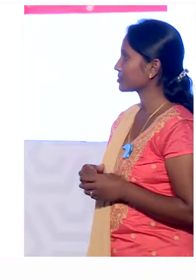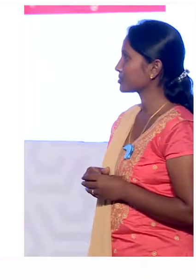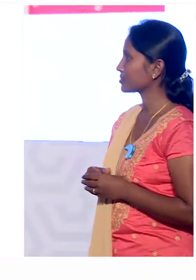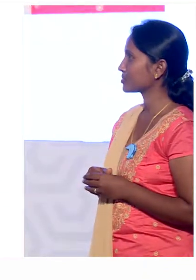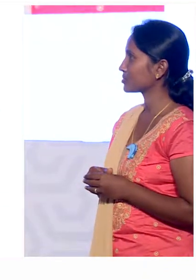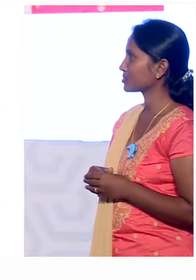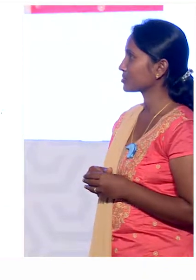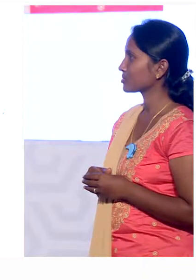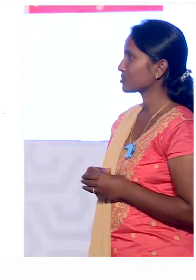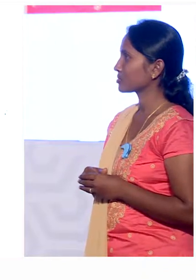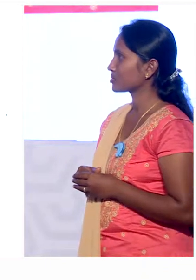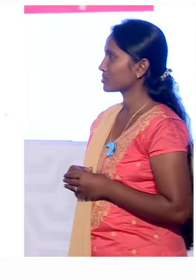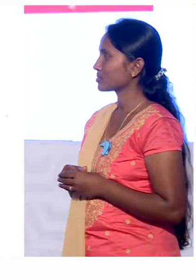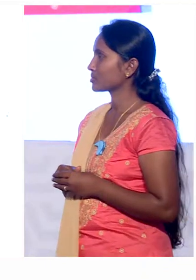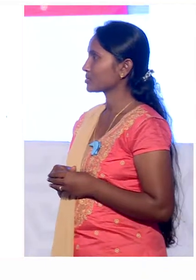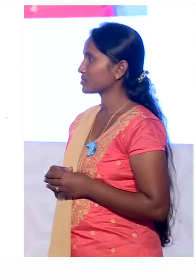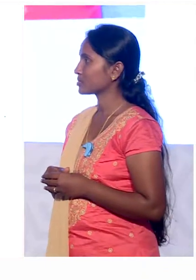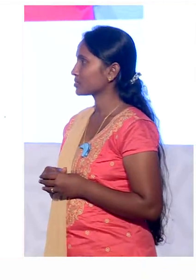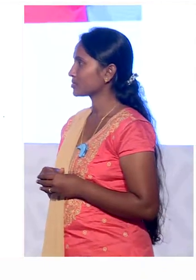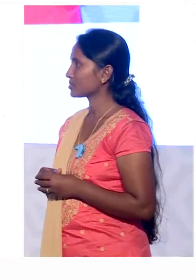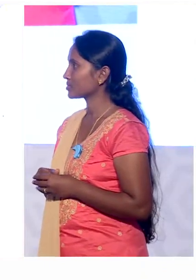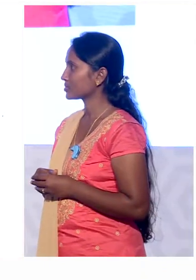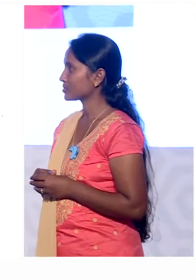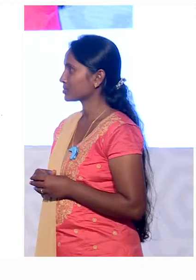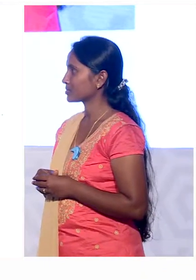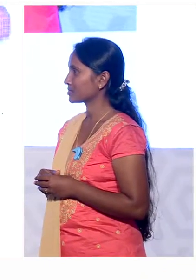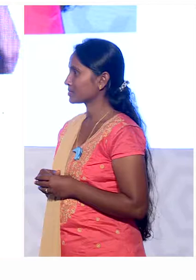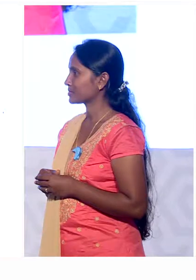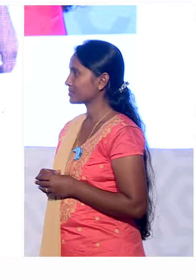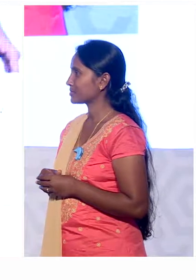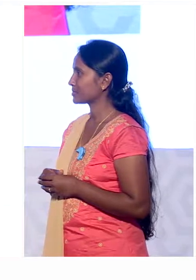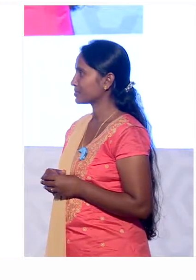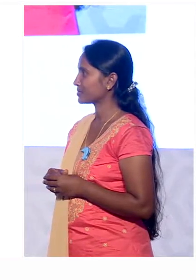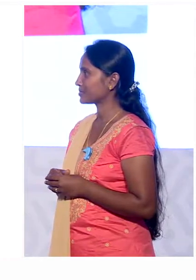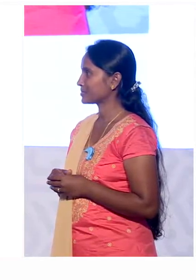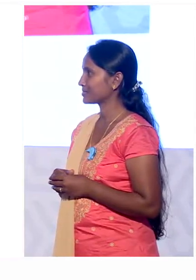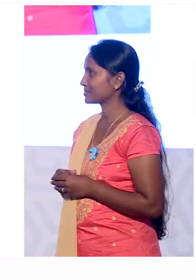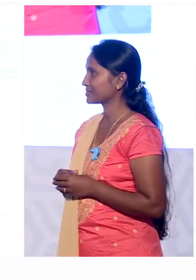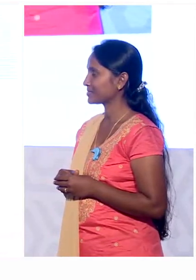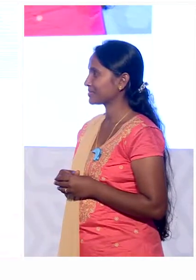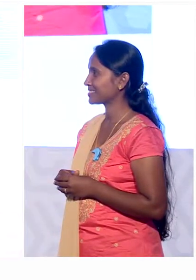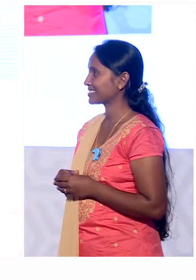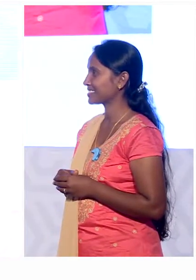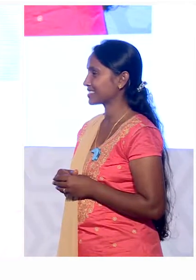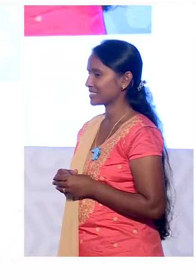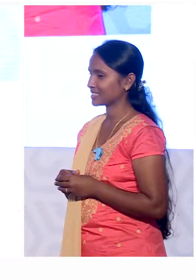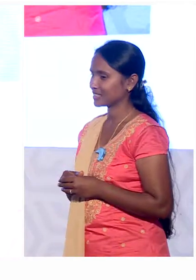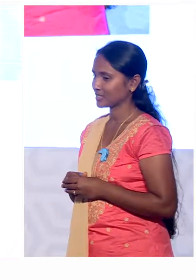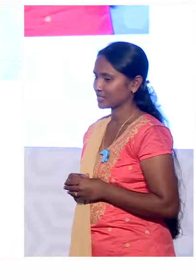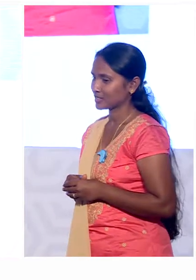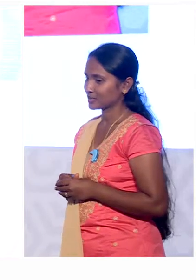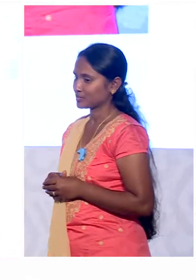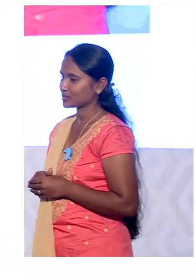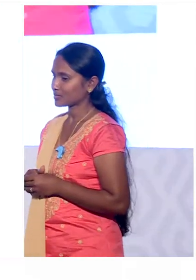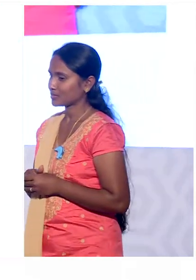life that I had before autism. Then autism came along and went, and I went, ah! And then I thought, okay,